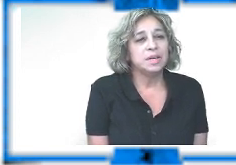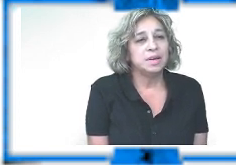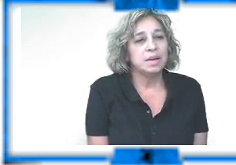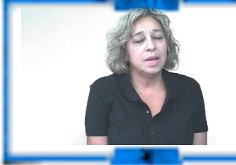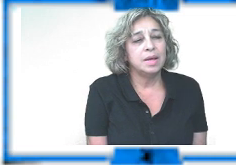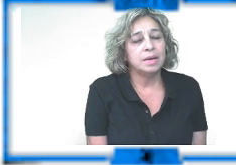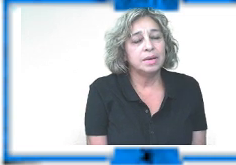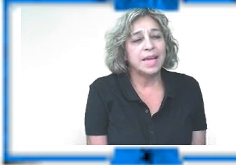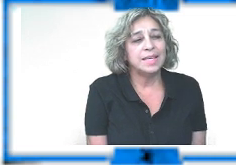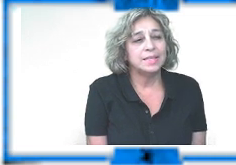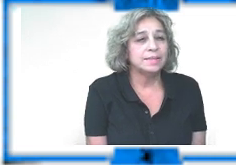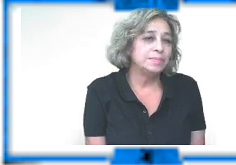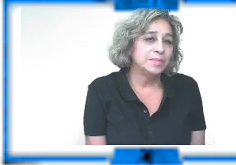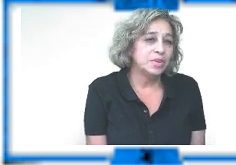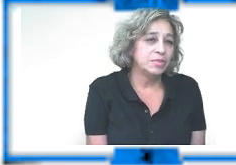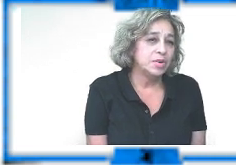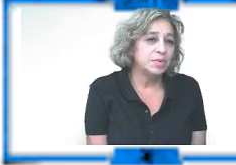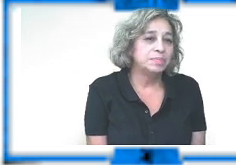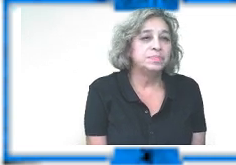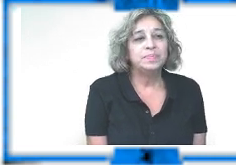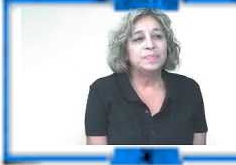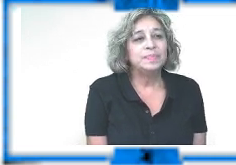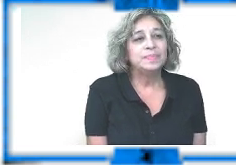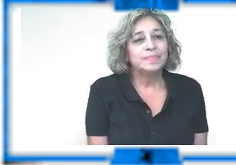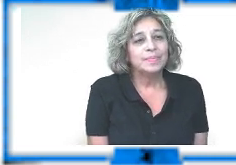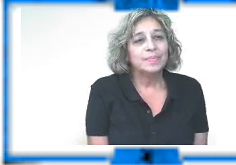in gas or fuel.